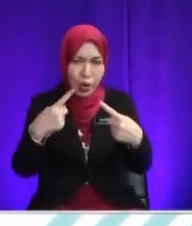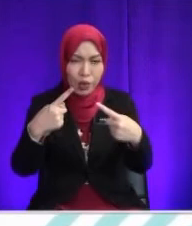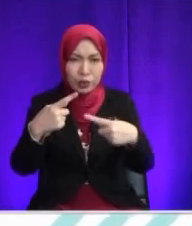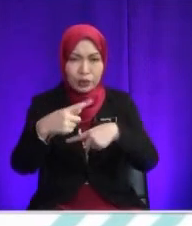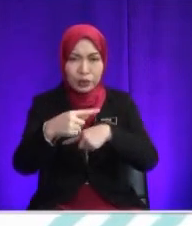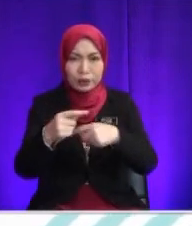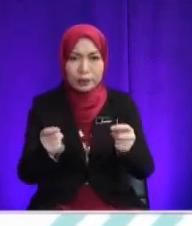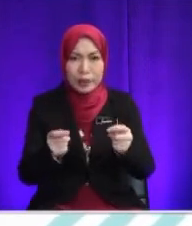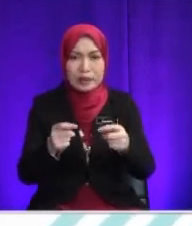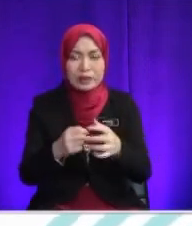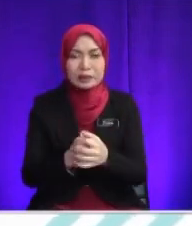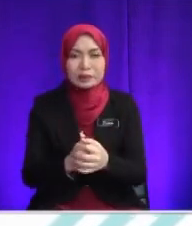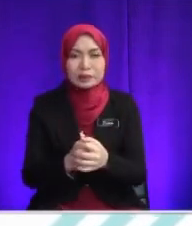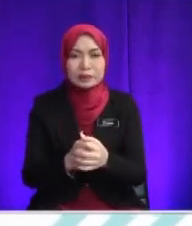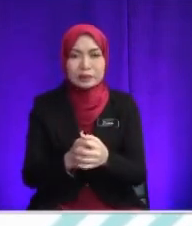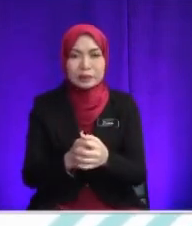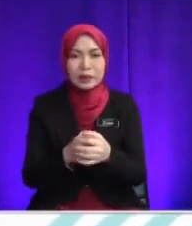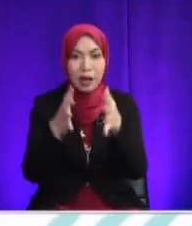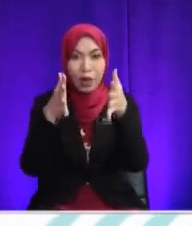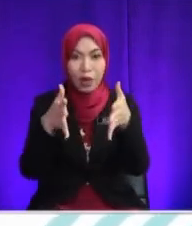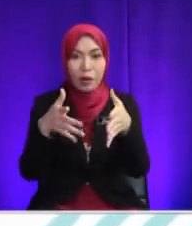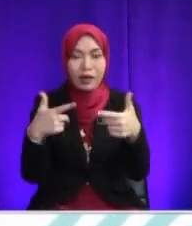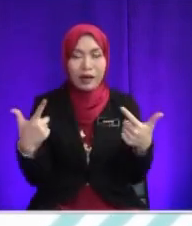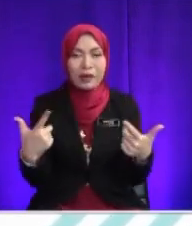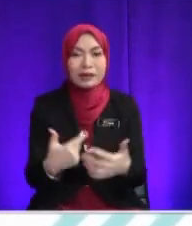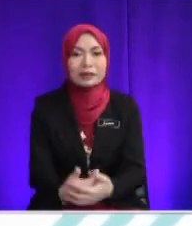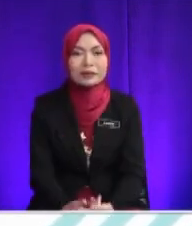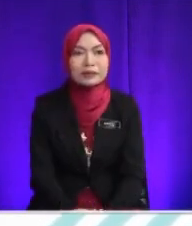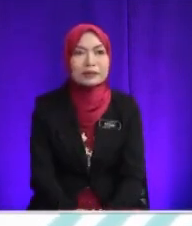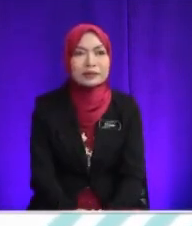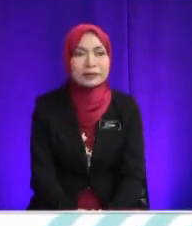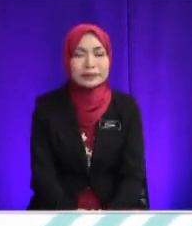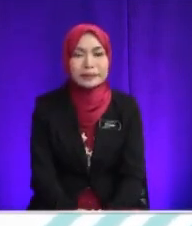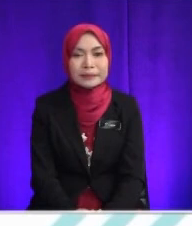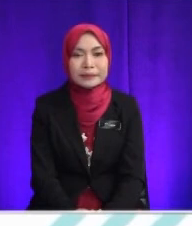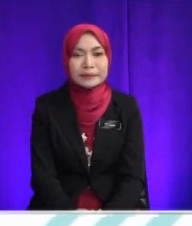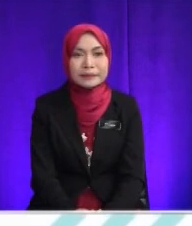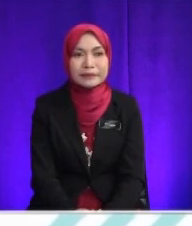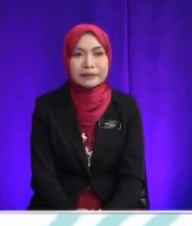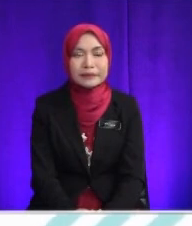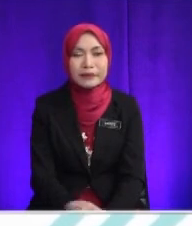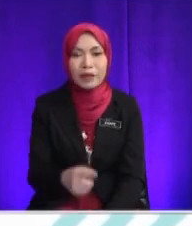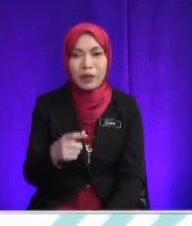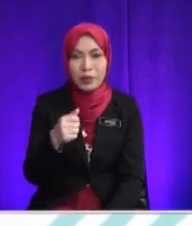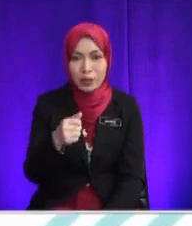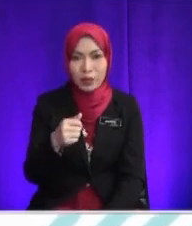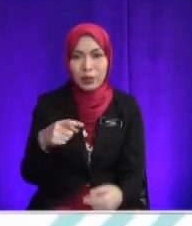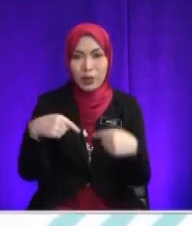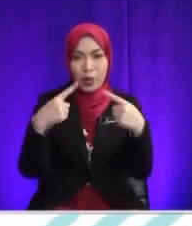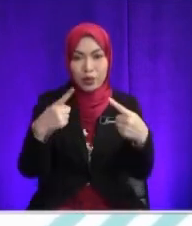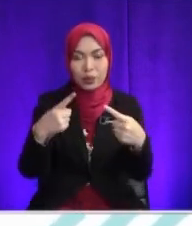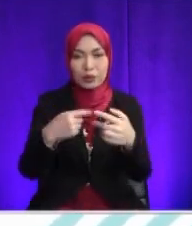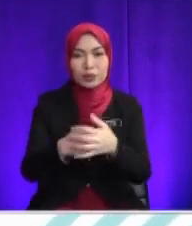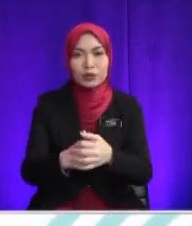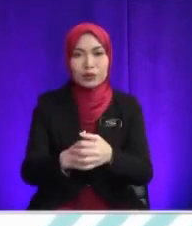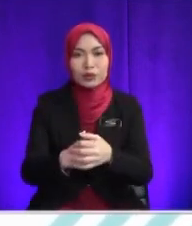repeat? Yeah, one more time. All right. Arsonist is a person who goes onto someone's land without permission. Red